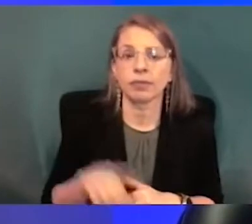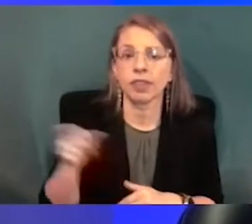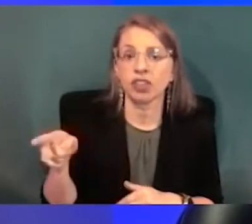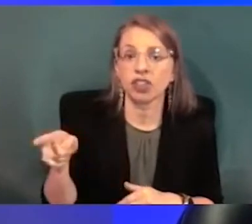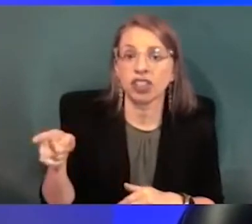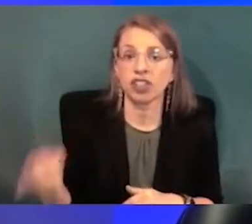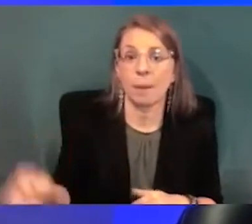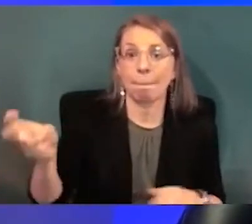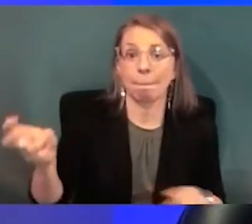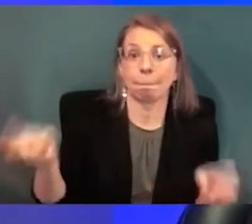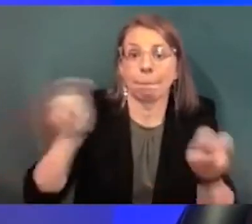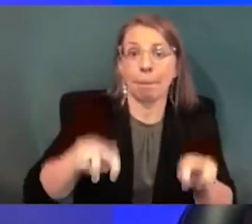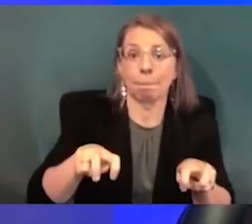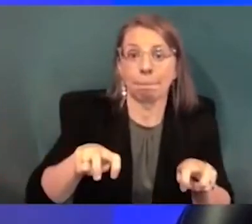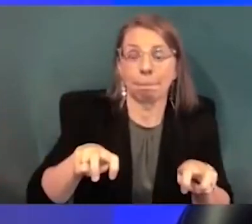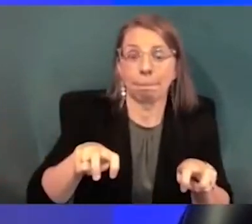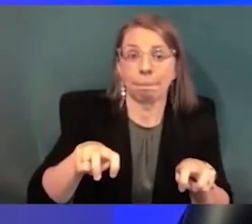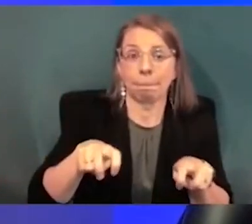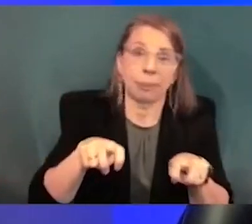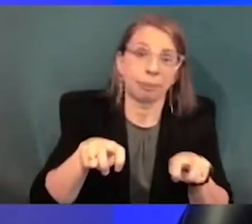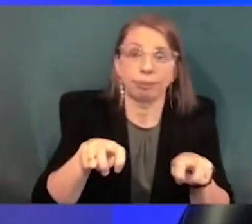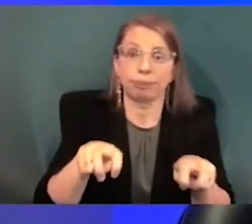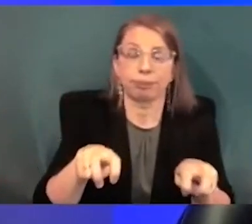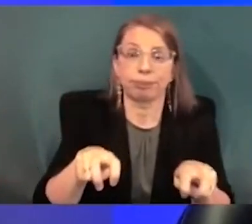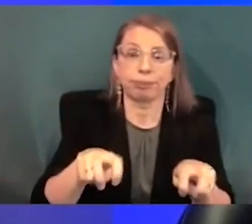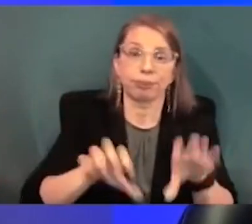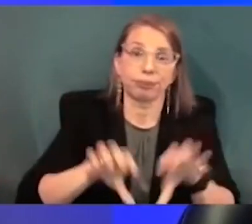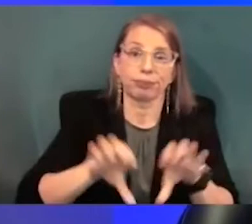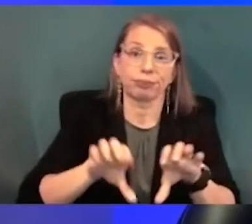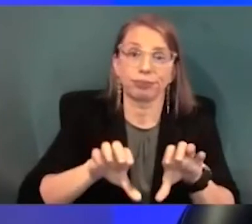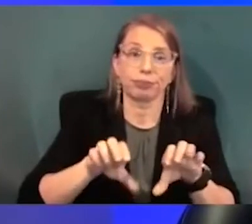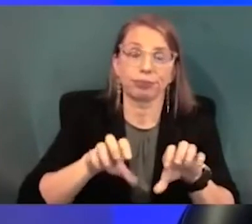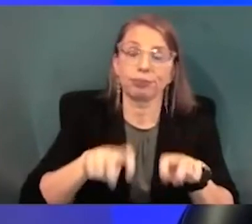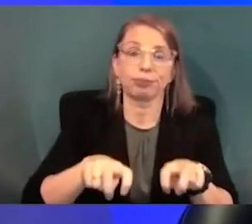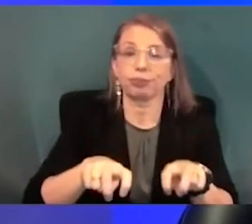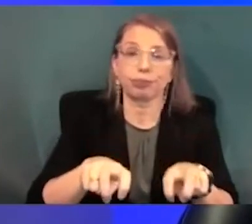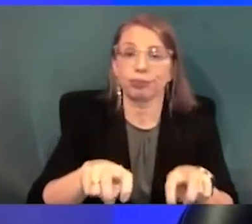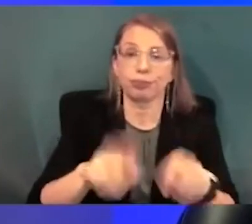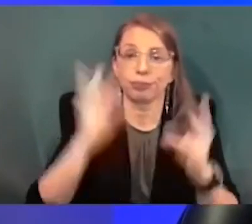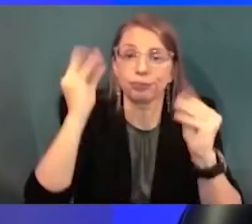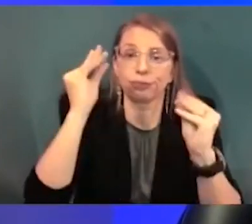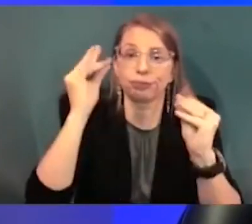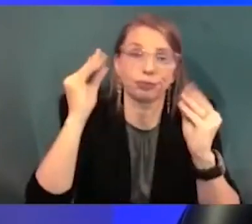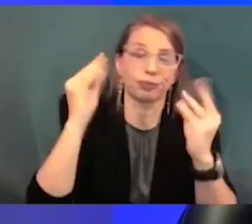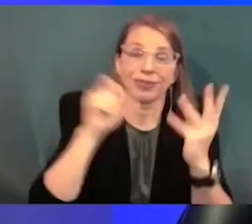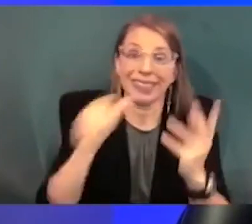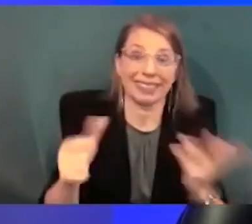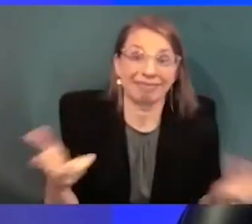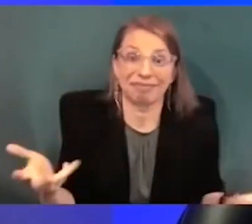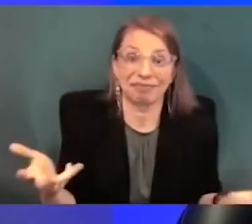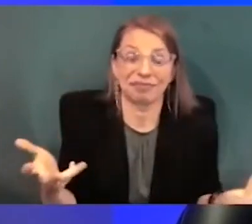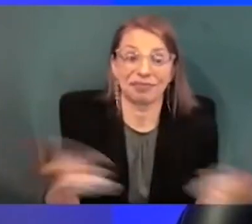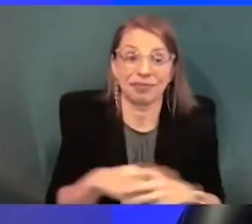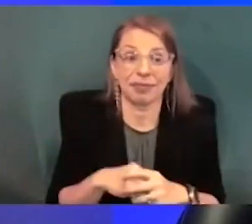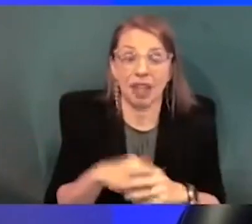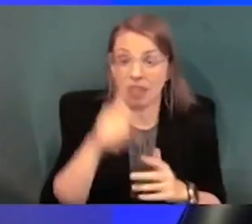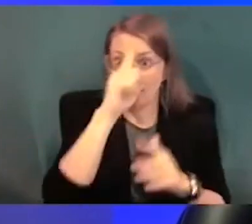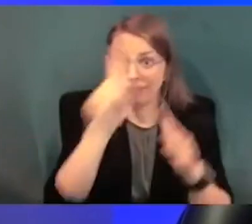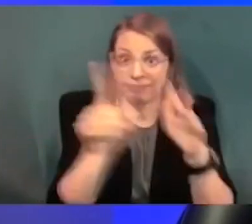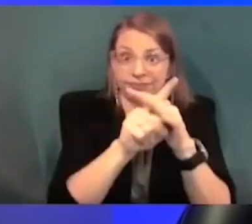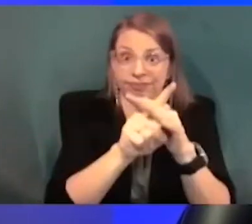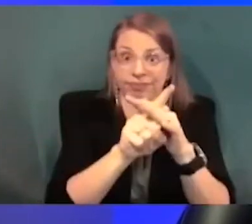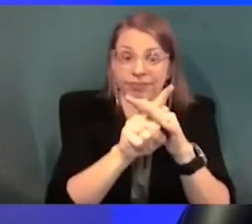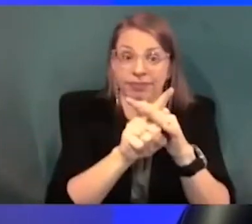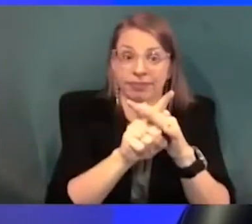into mine. We were just moving really fast, and I think when the thought happened, it